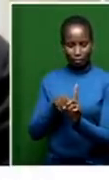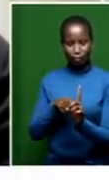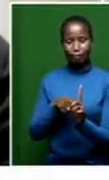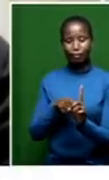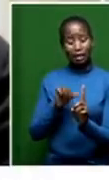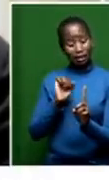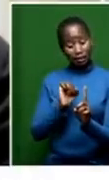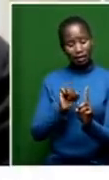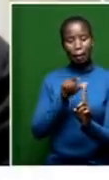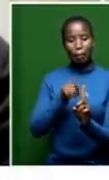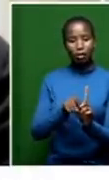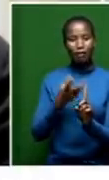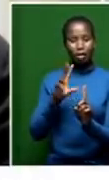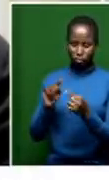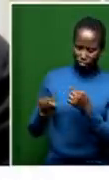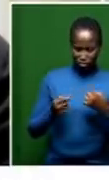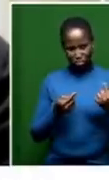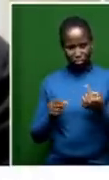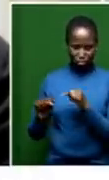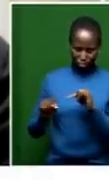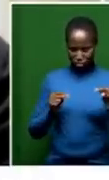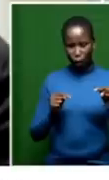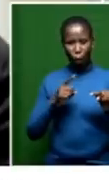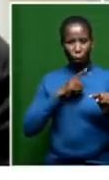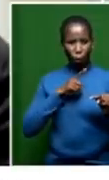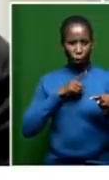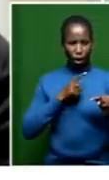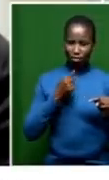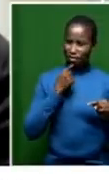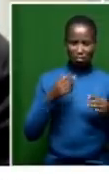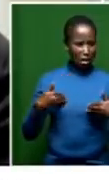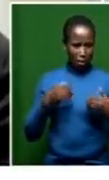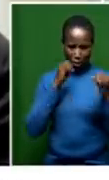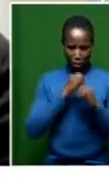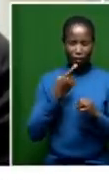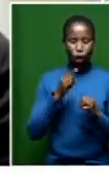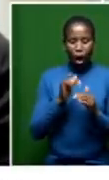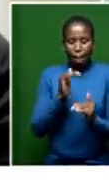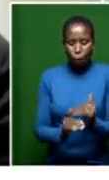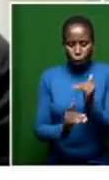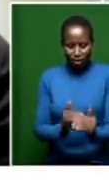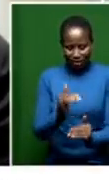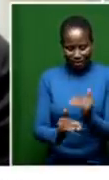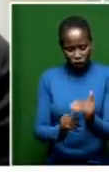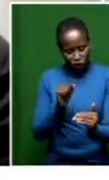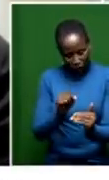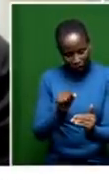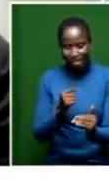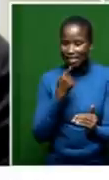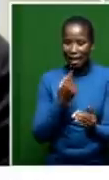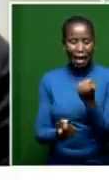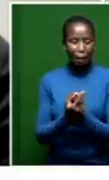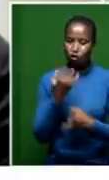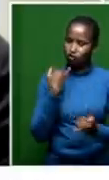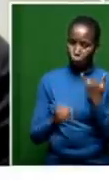battle seems to be questioning the procedural rather than substantive issues in this